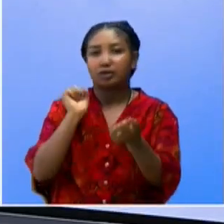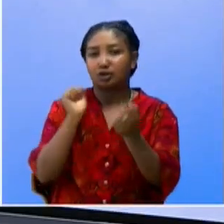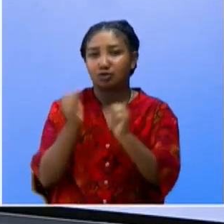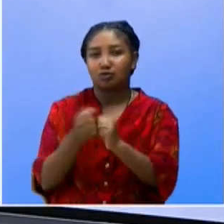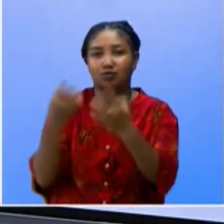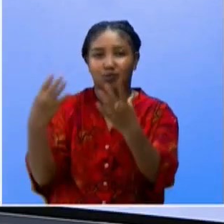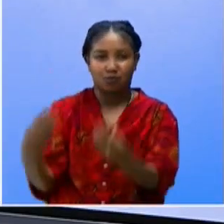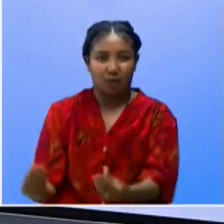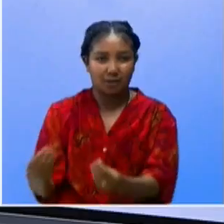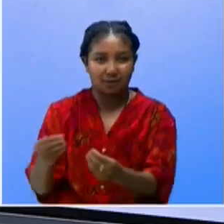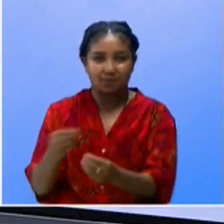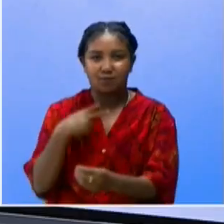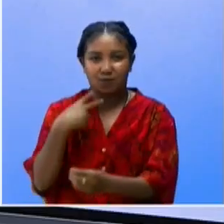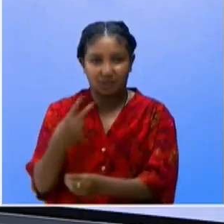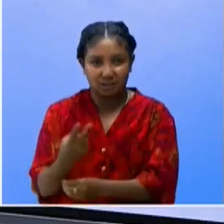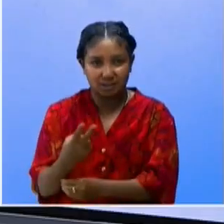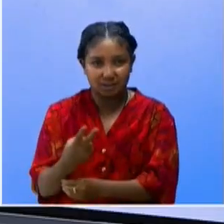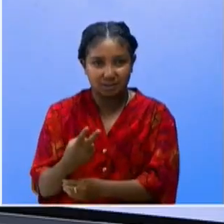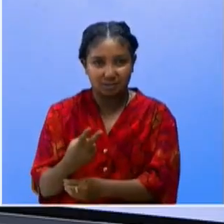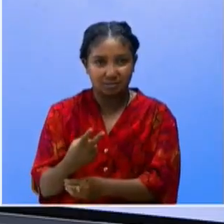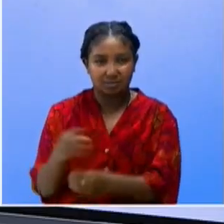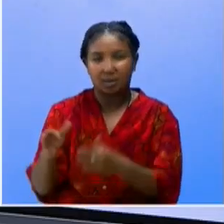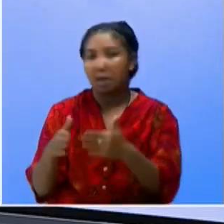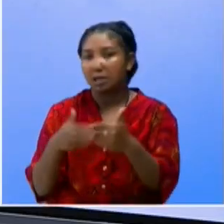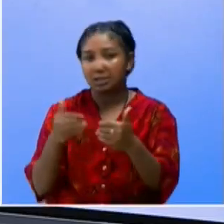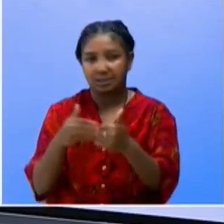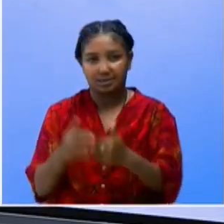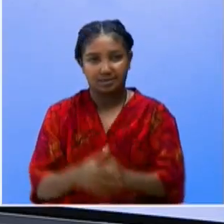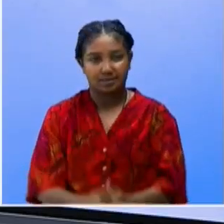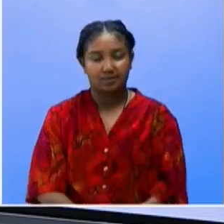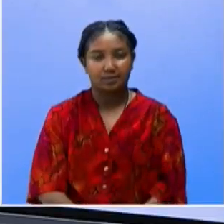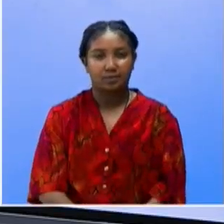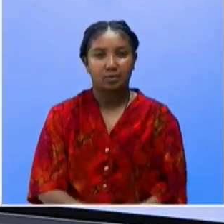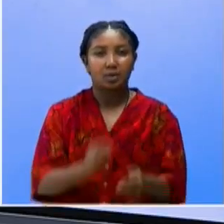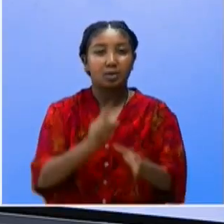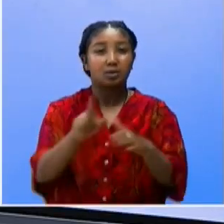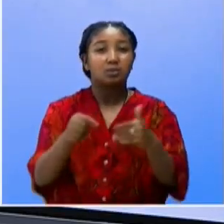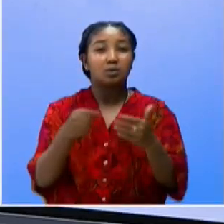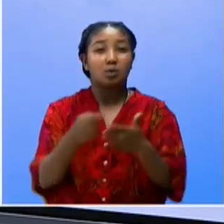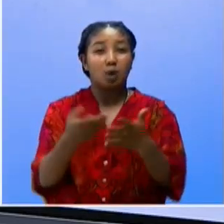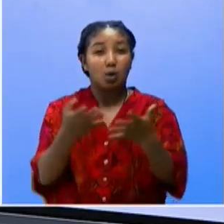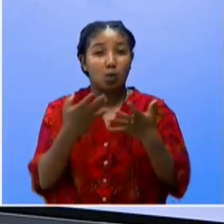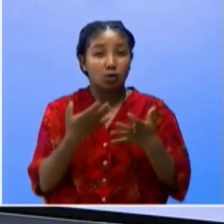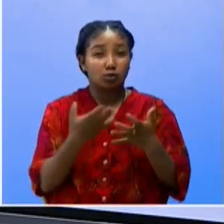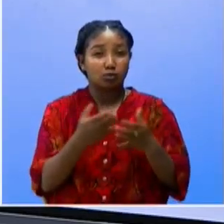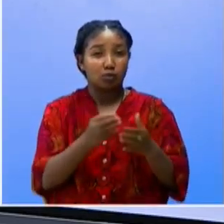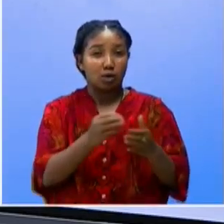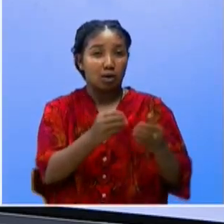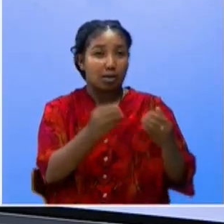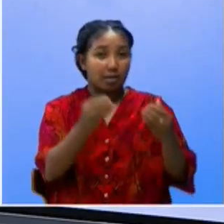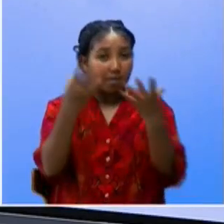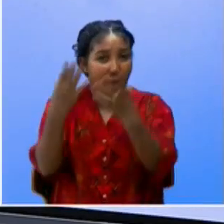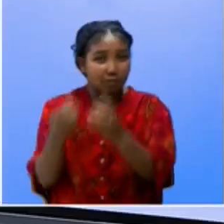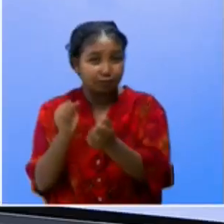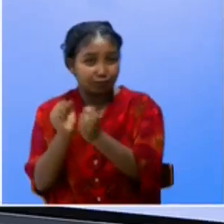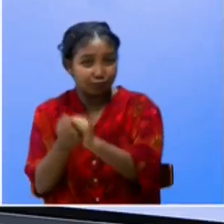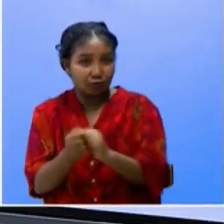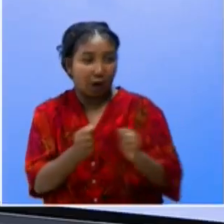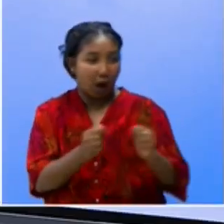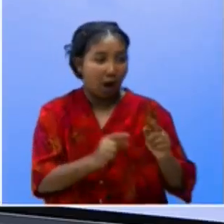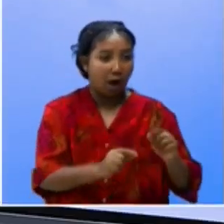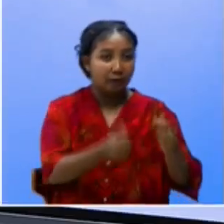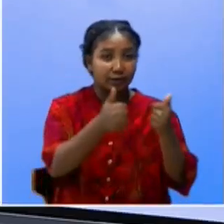passive voice. Then it will be easy. So when we want to change into passive voice, the